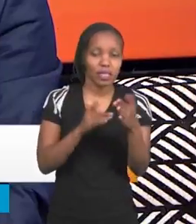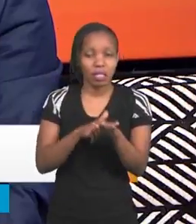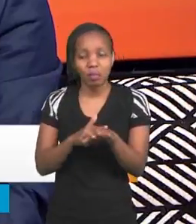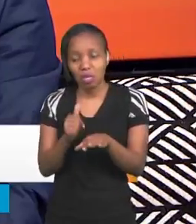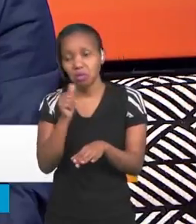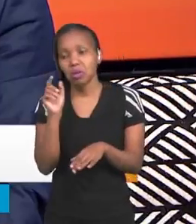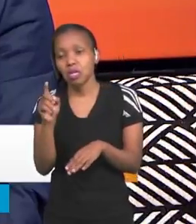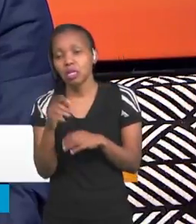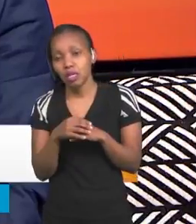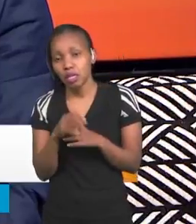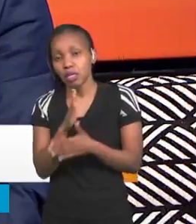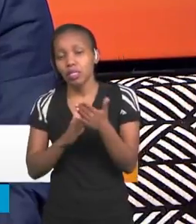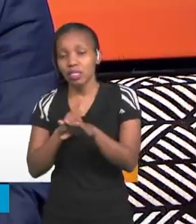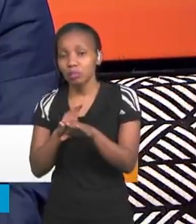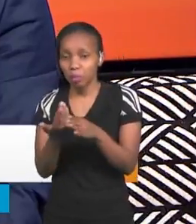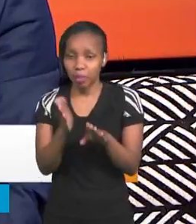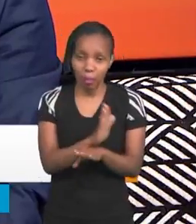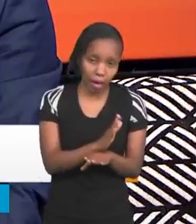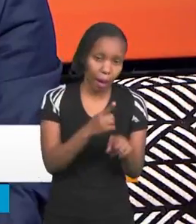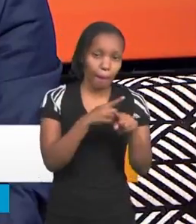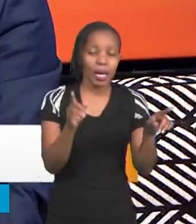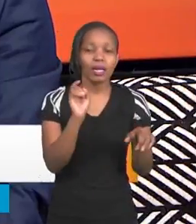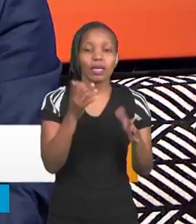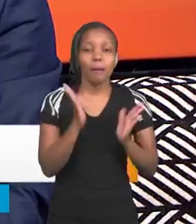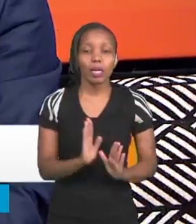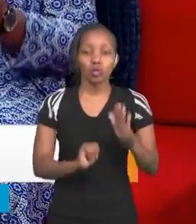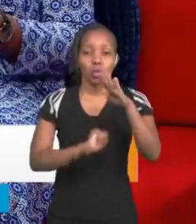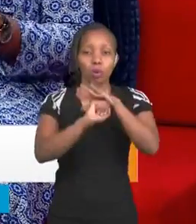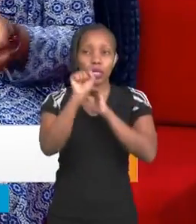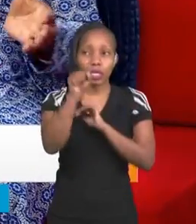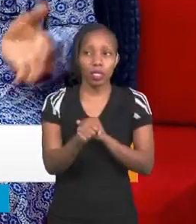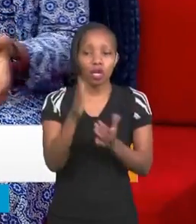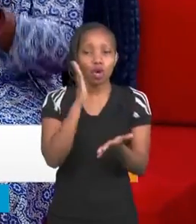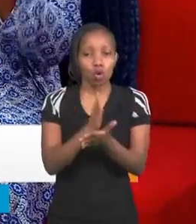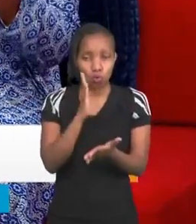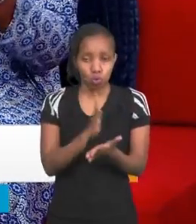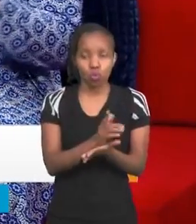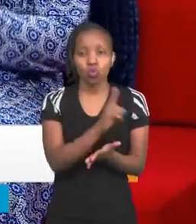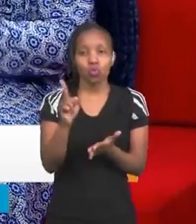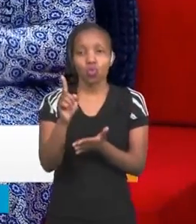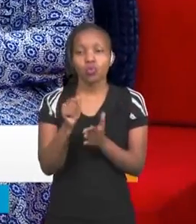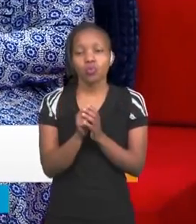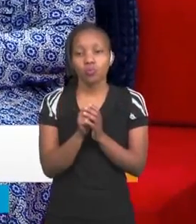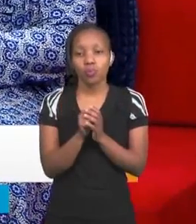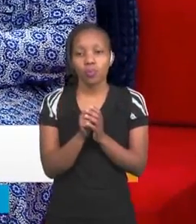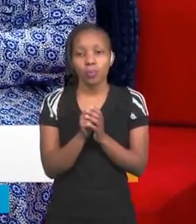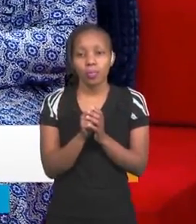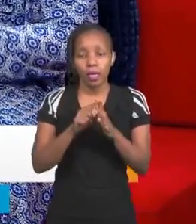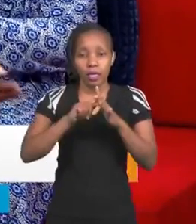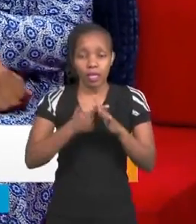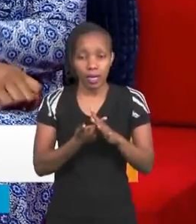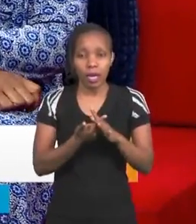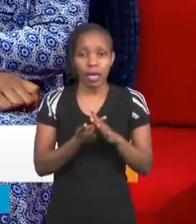in a while they get back, but they need somebody to keep supporting them. That yes, you have fallen, but you can still rise up and keep walking.